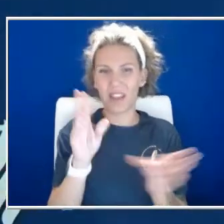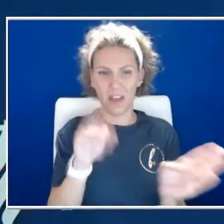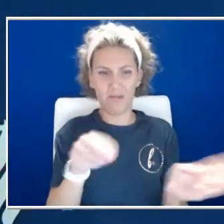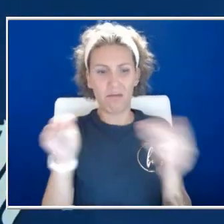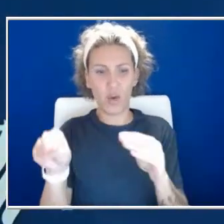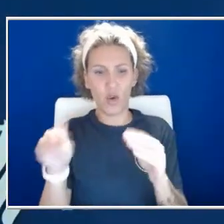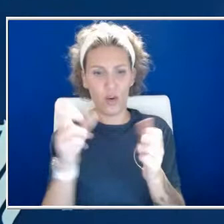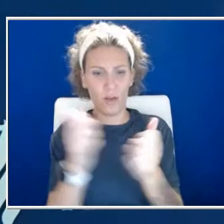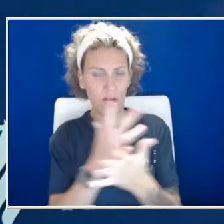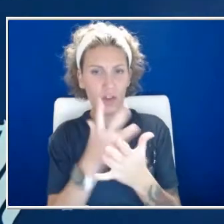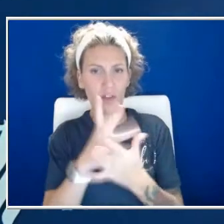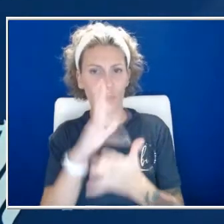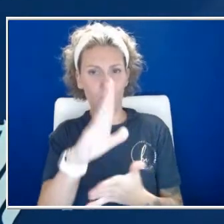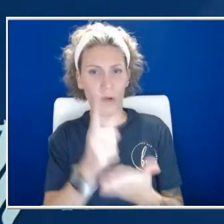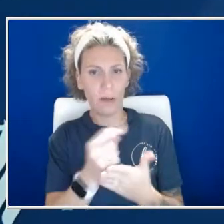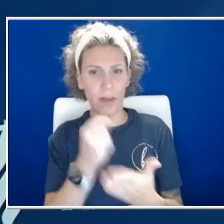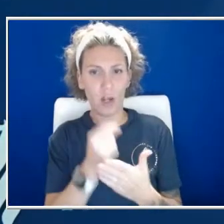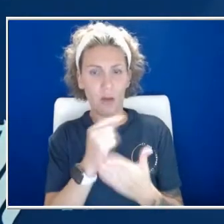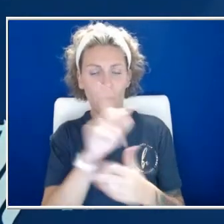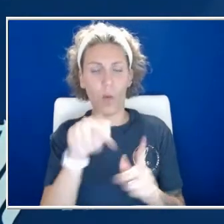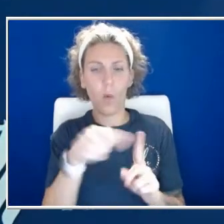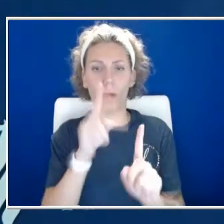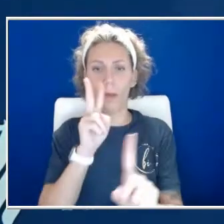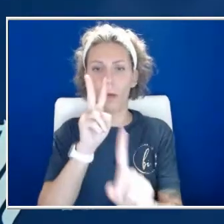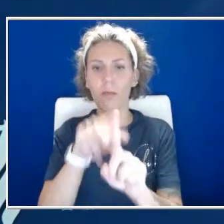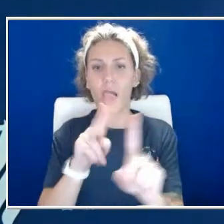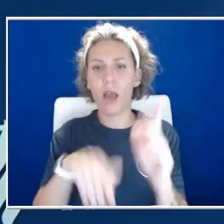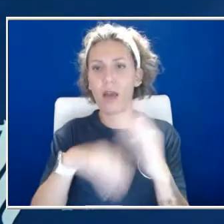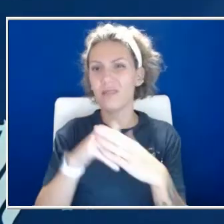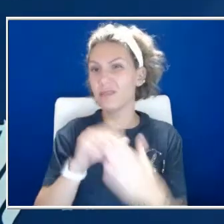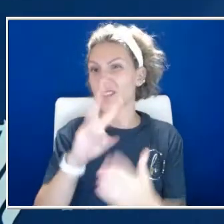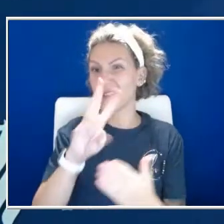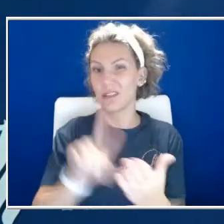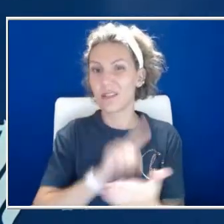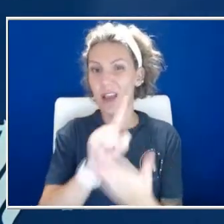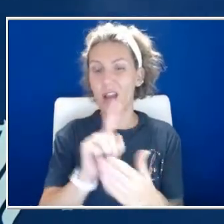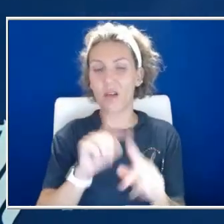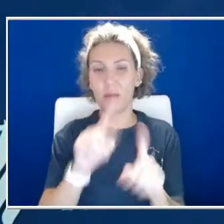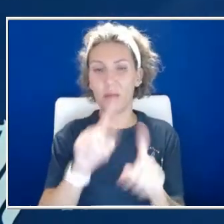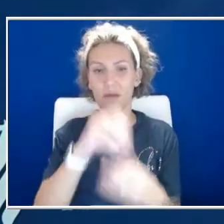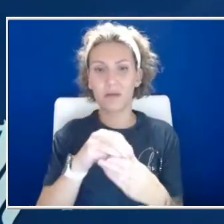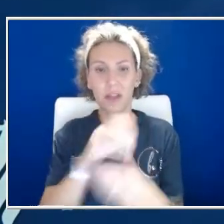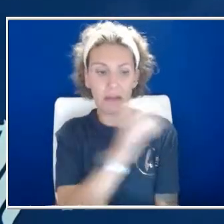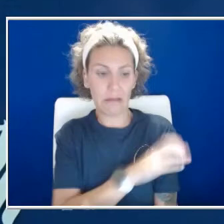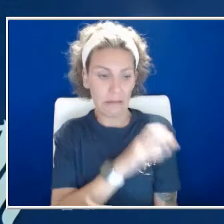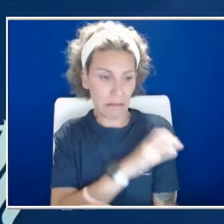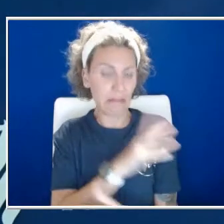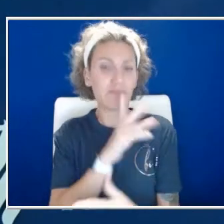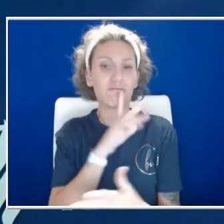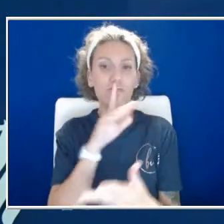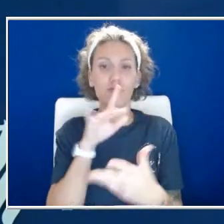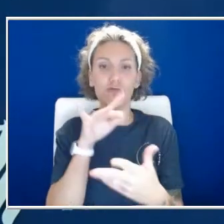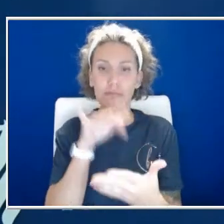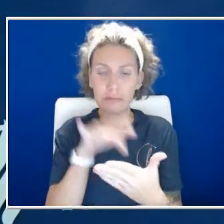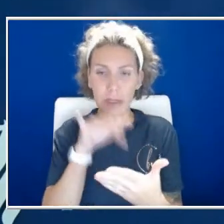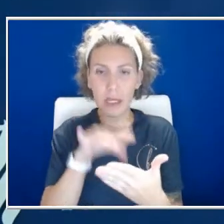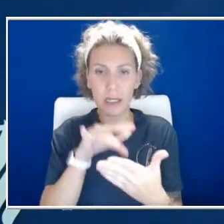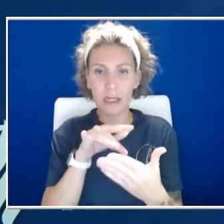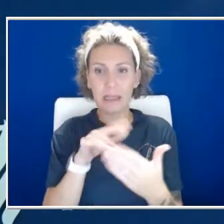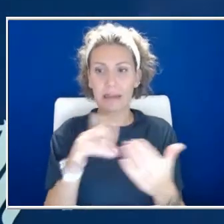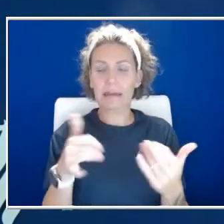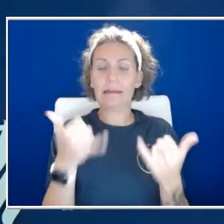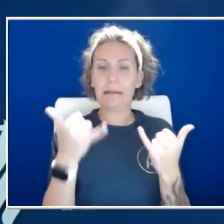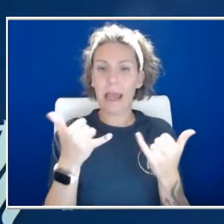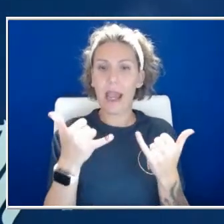only applicable to patients up to 6 hours, but we were involved in a clinical trial that moved it out to 24 hours. Now there's a clinical trial that shows